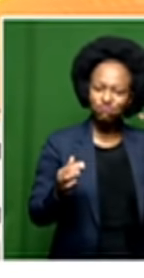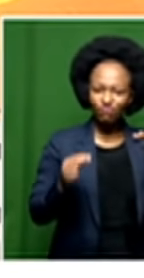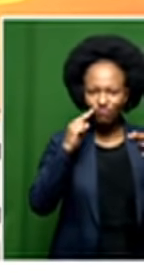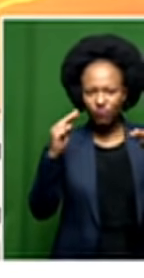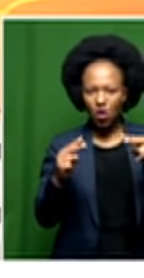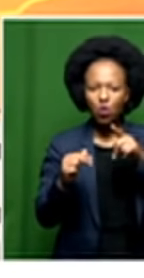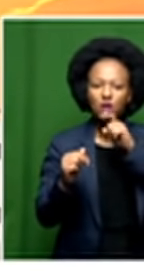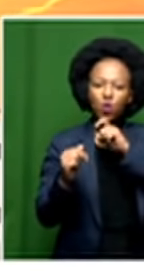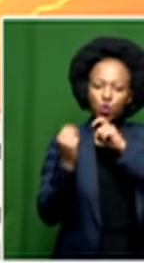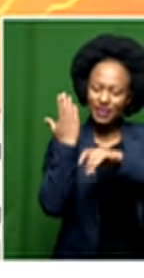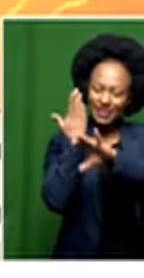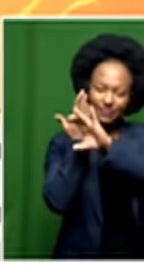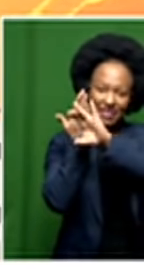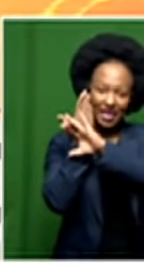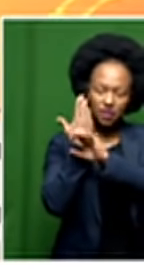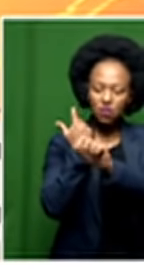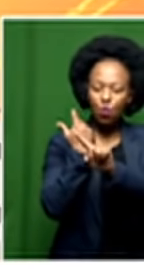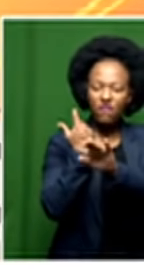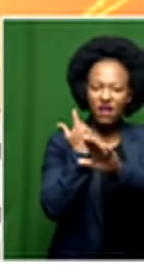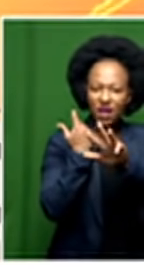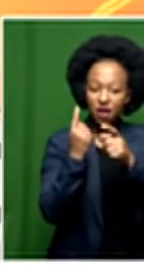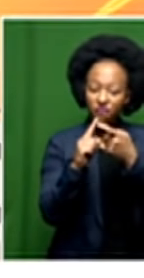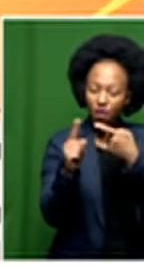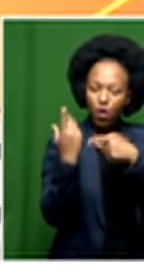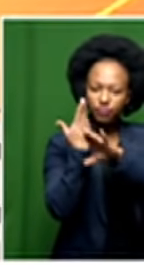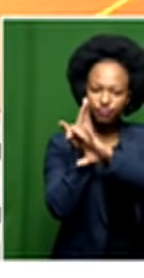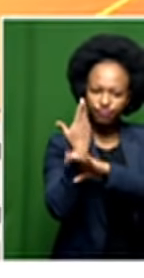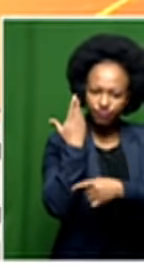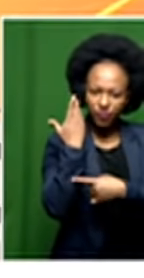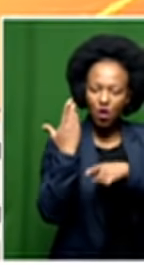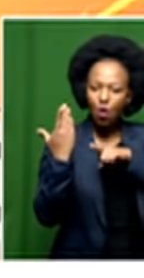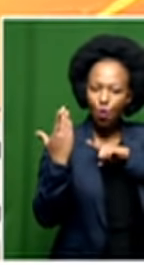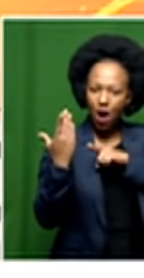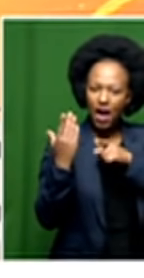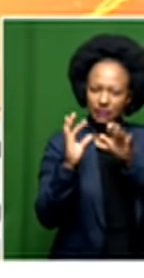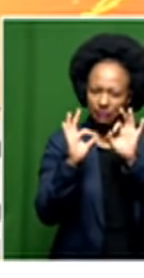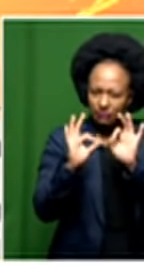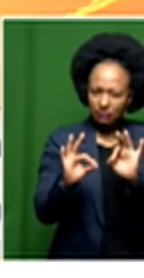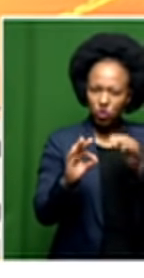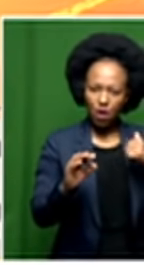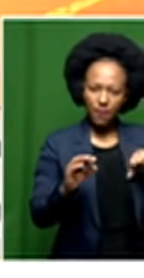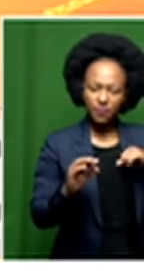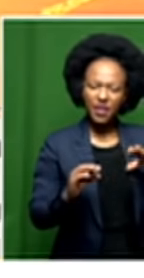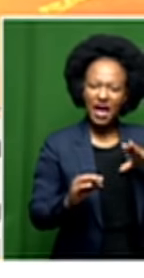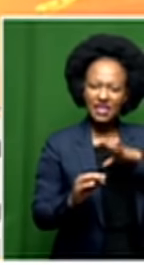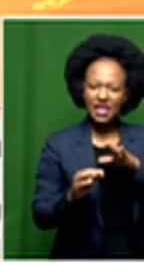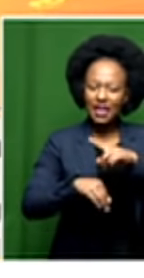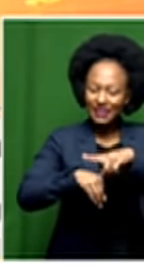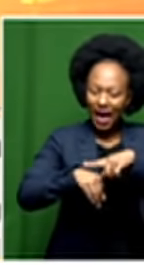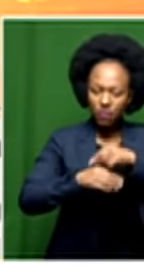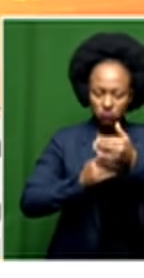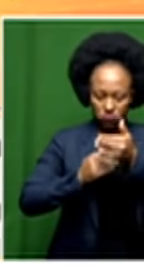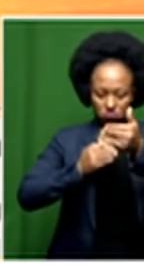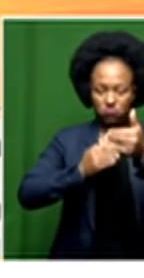Section 159 of the Constitution, which addresses the specific term of a municipal council, among other